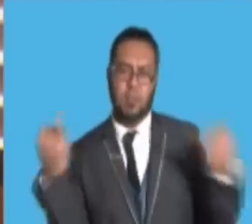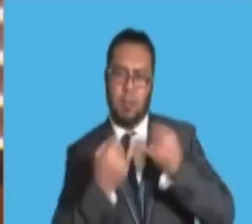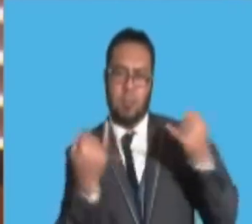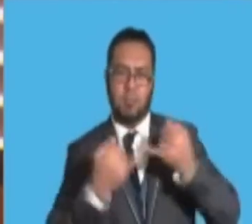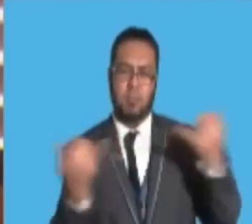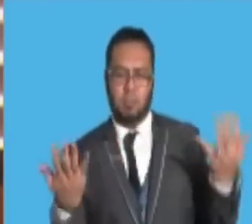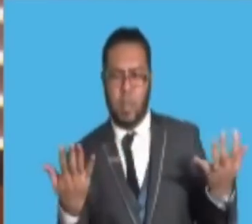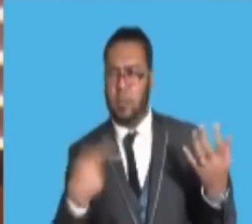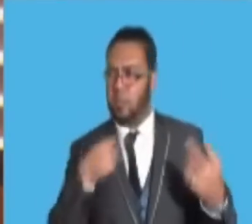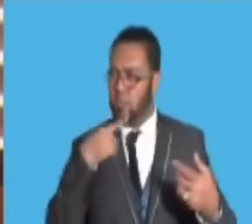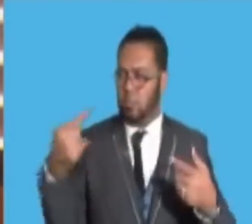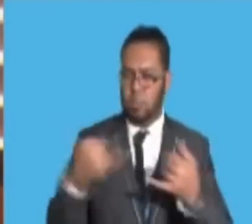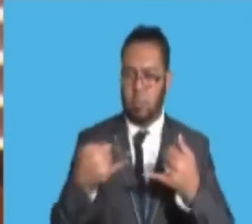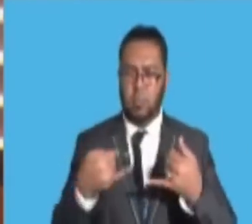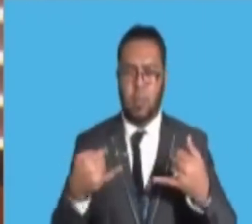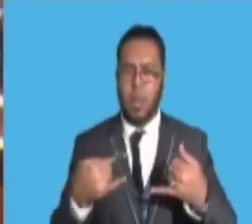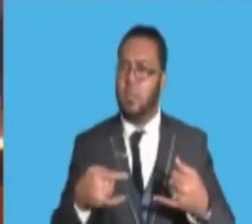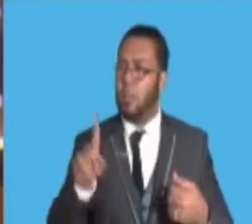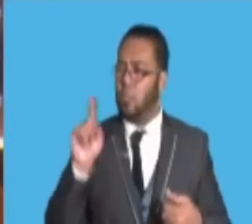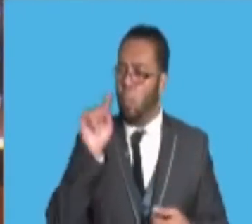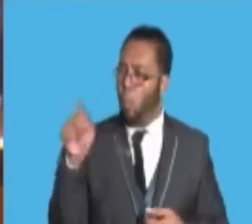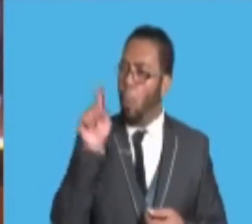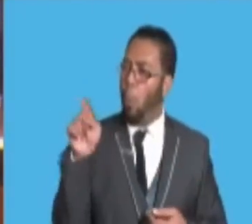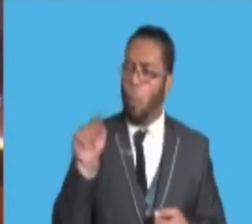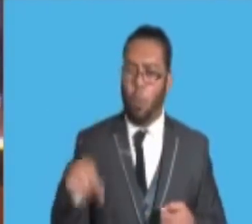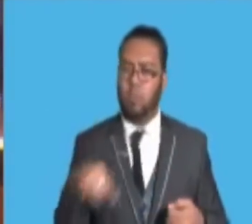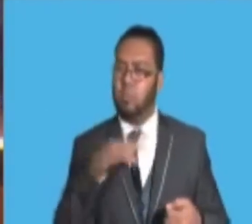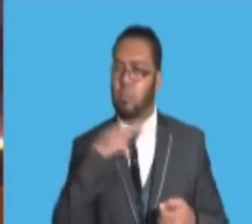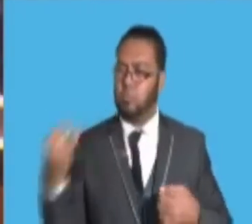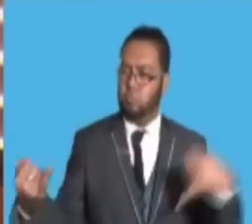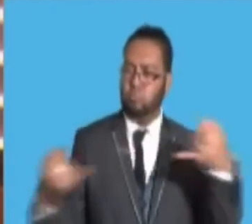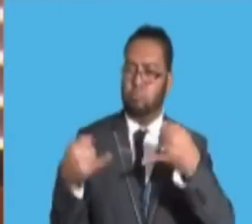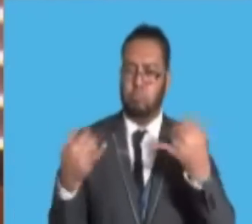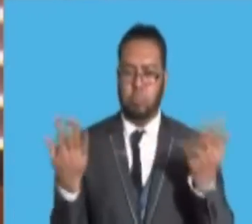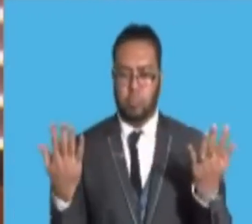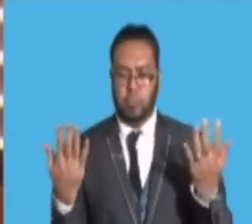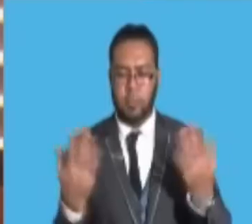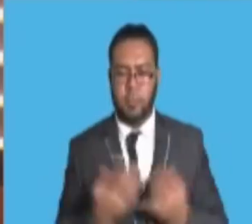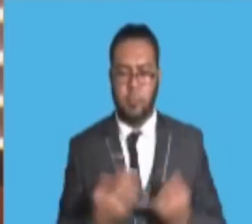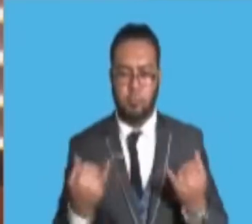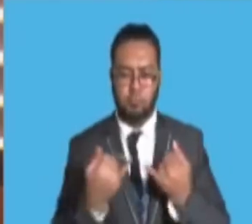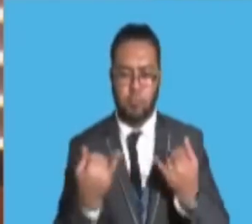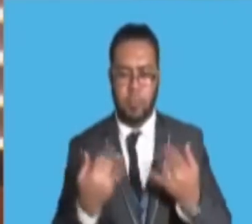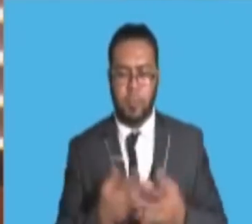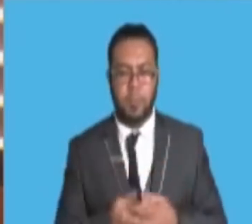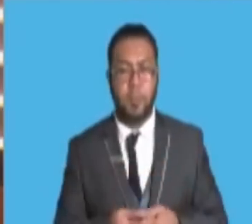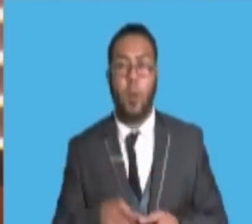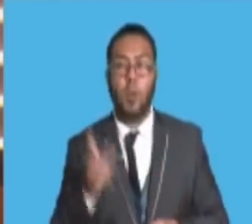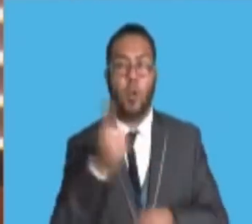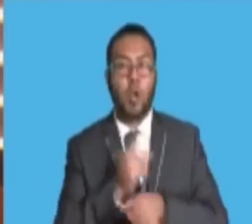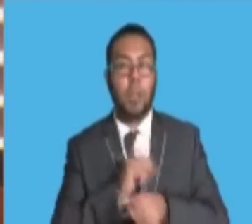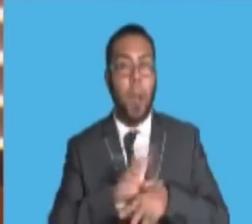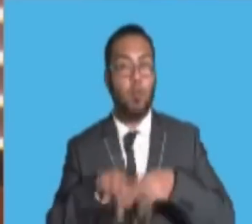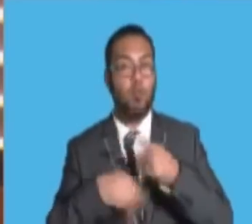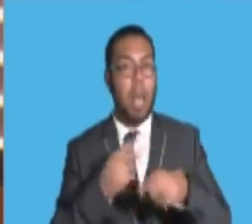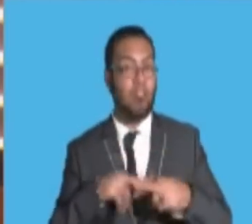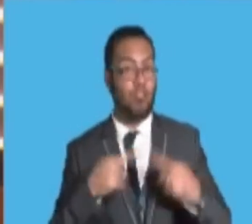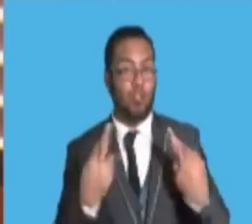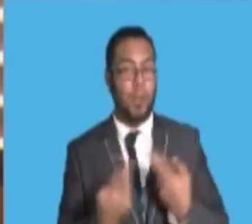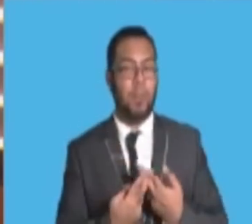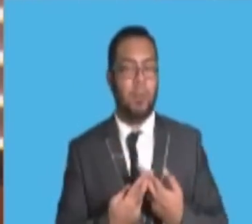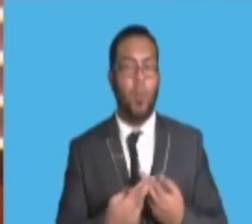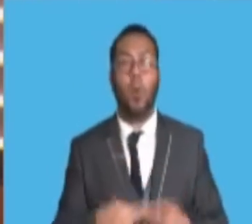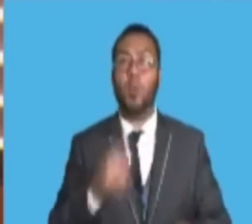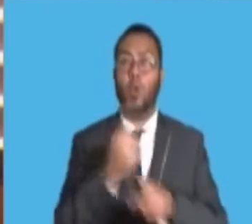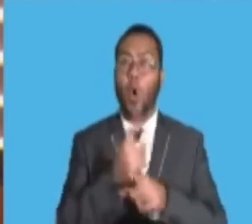Speaker. I was branded as a traitor. When we talk about relationships, Madam Speaker, when